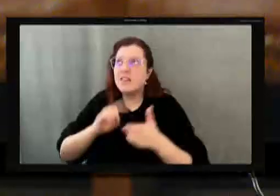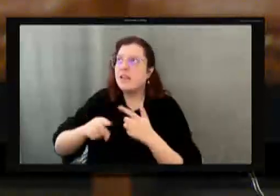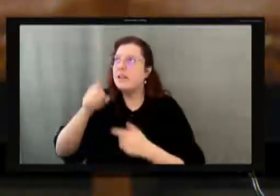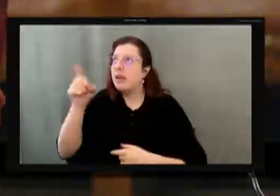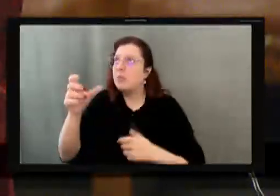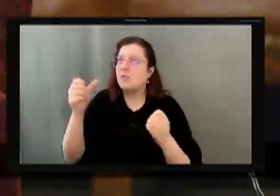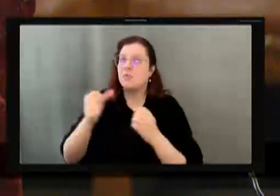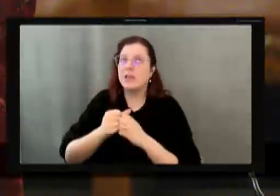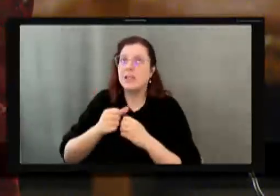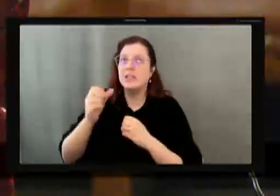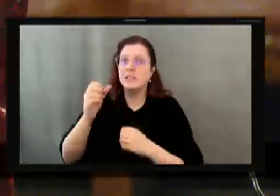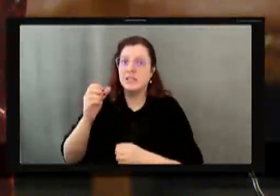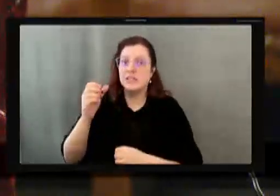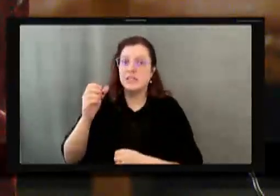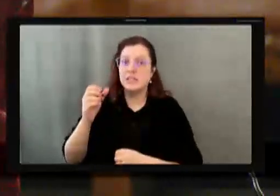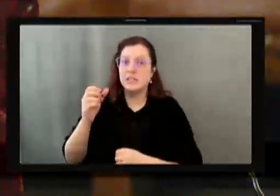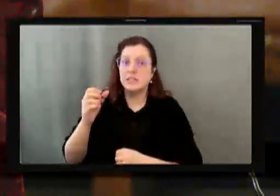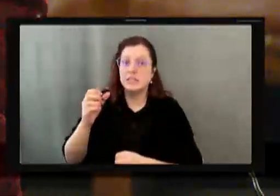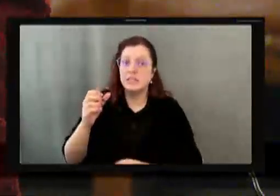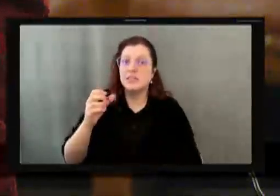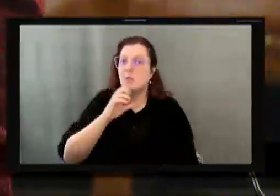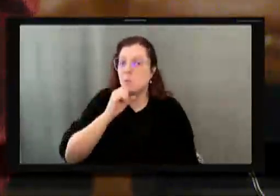orange, ancient orange color,